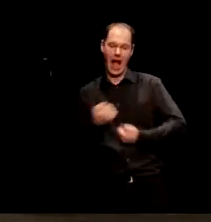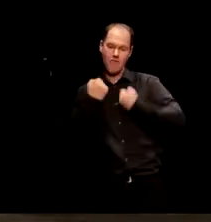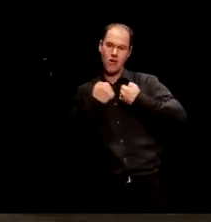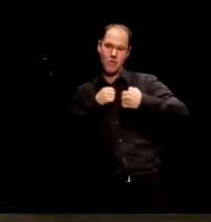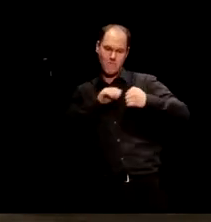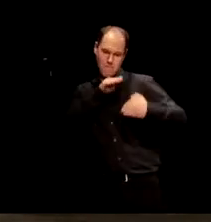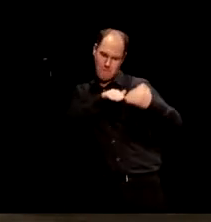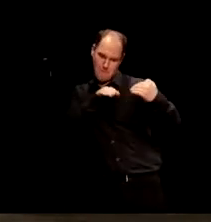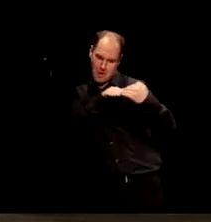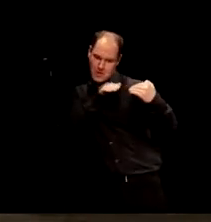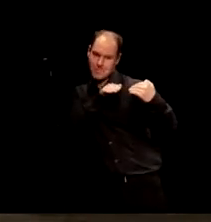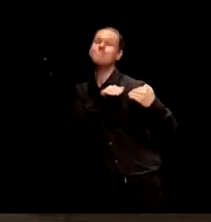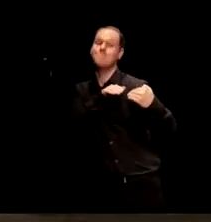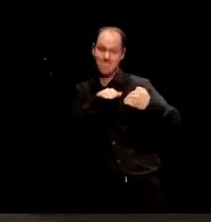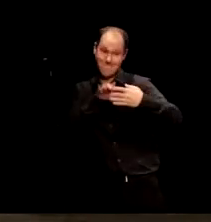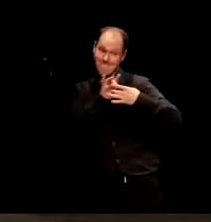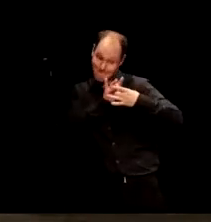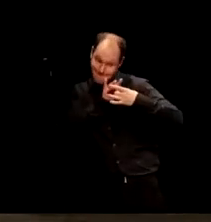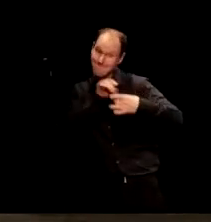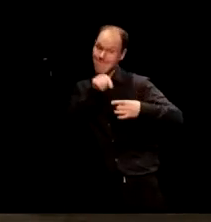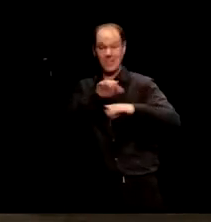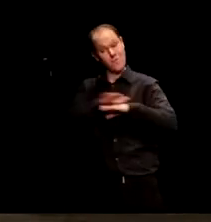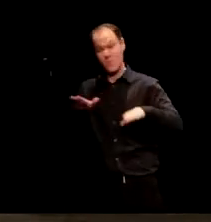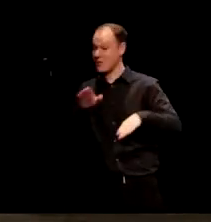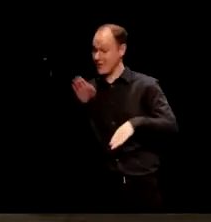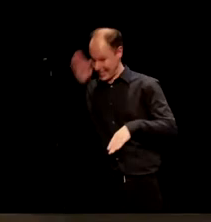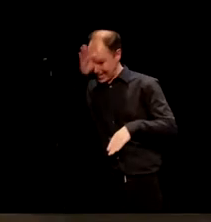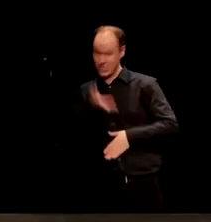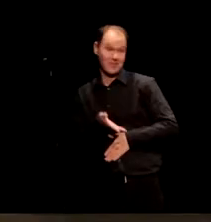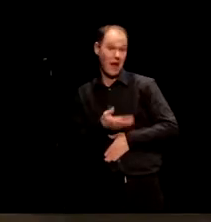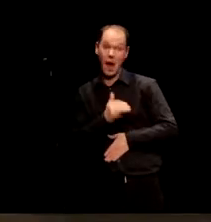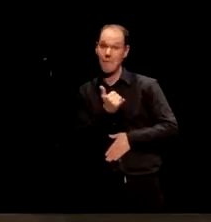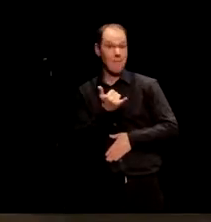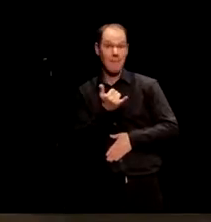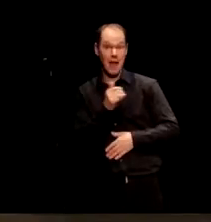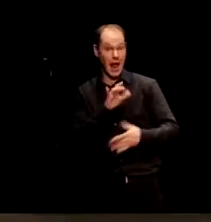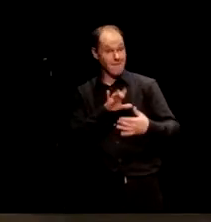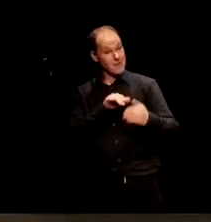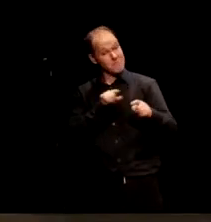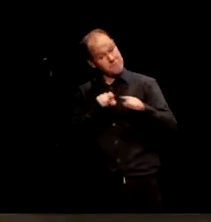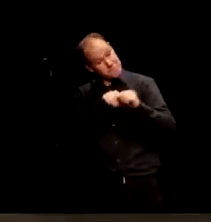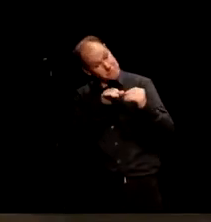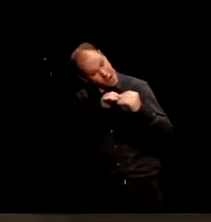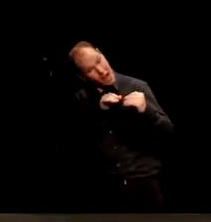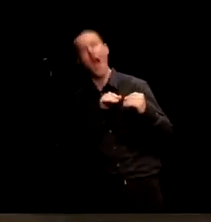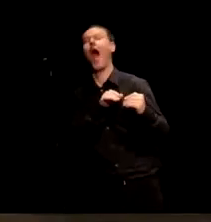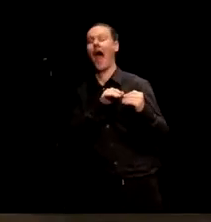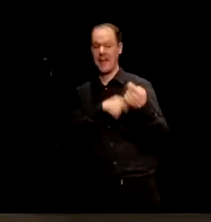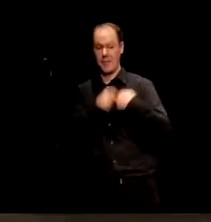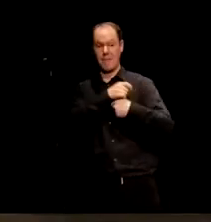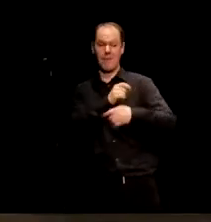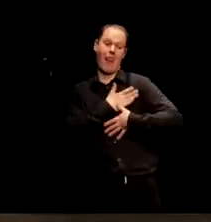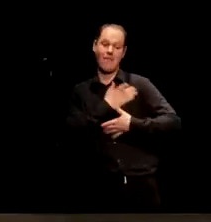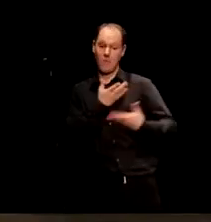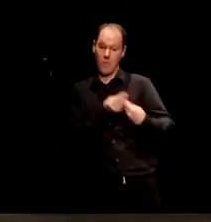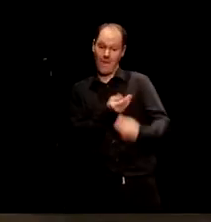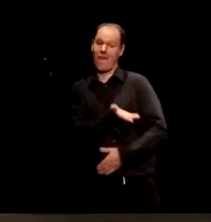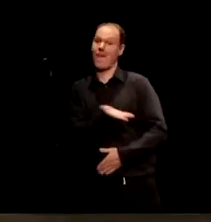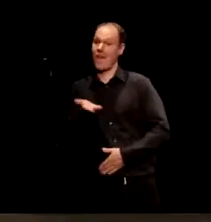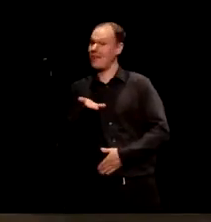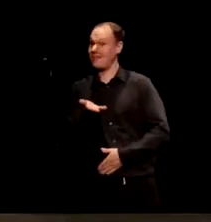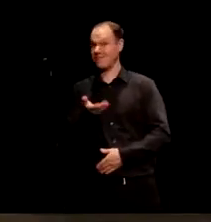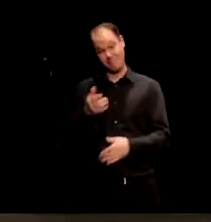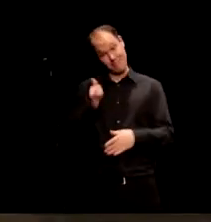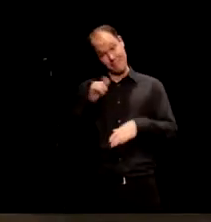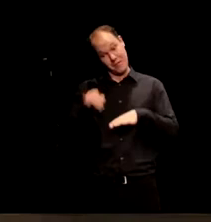set. Chances are, one of them may fall in love with you. And if you are sufficiently crazy, you will end